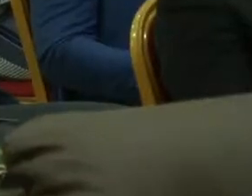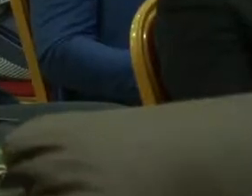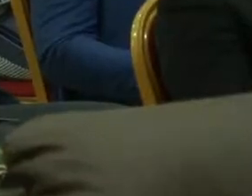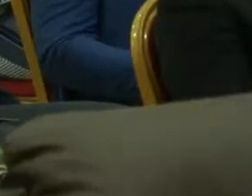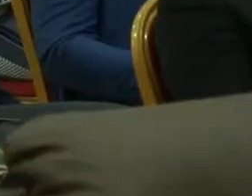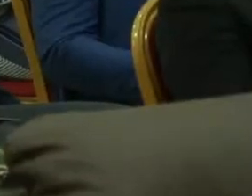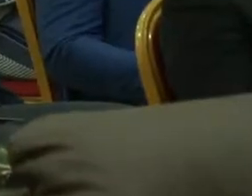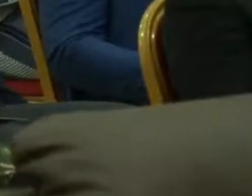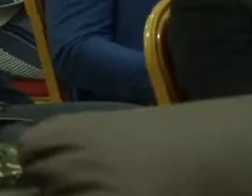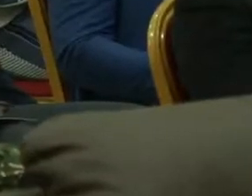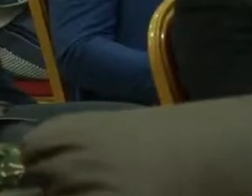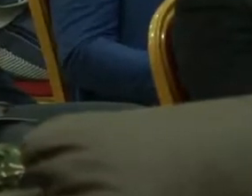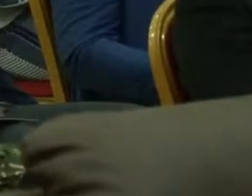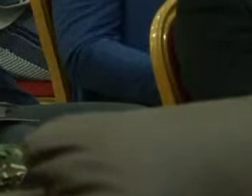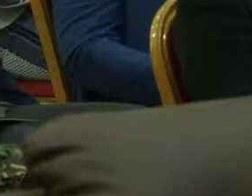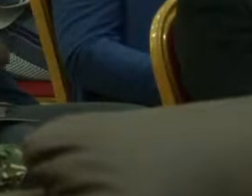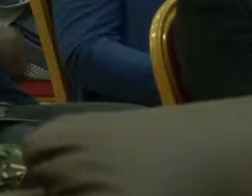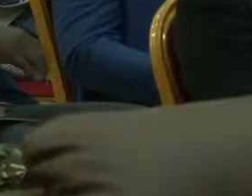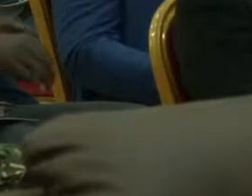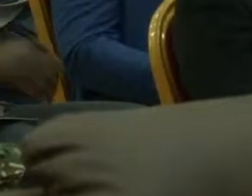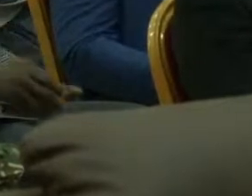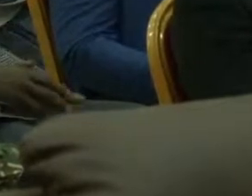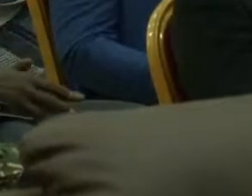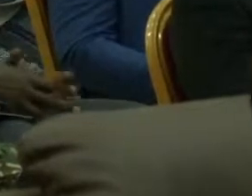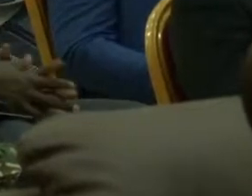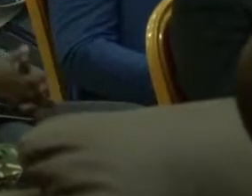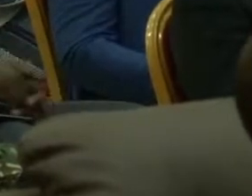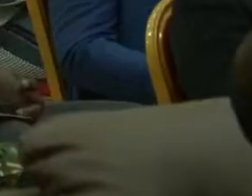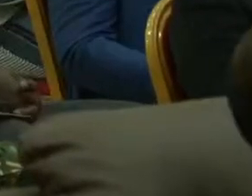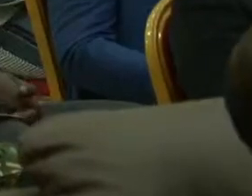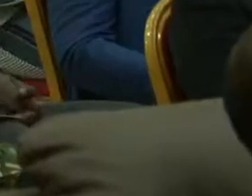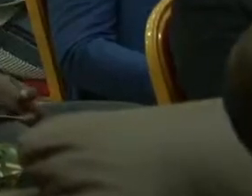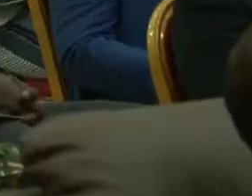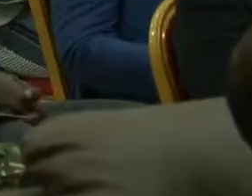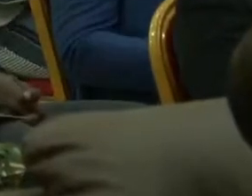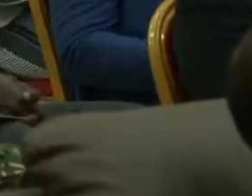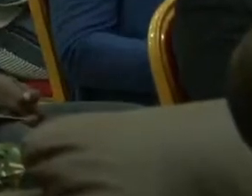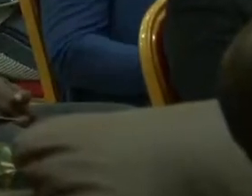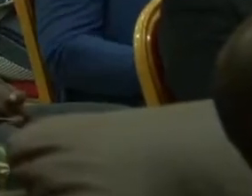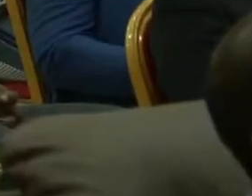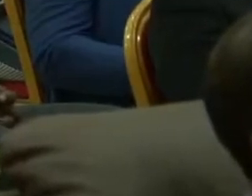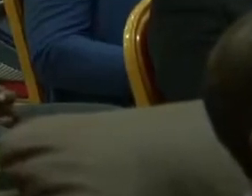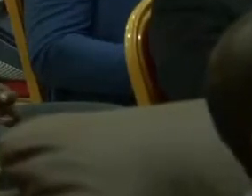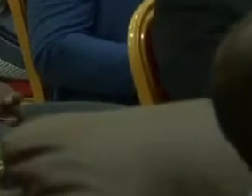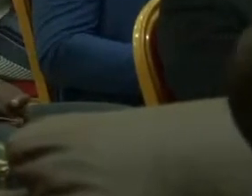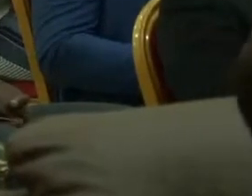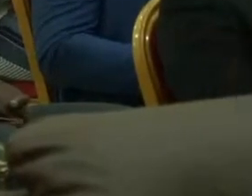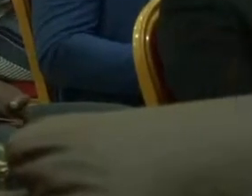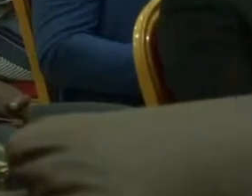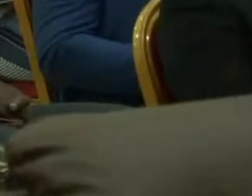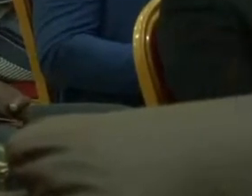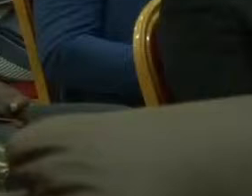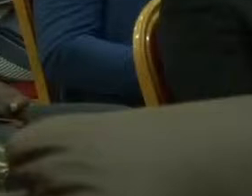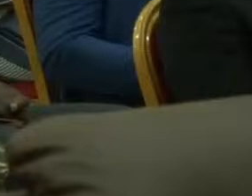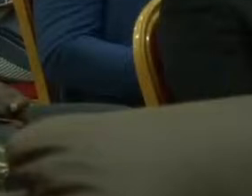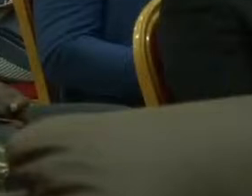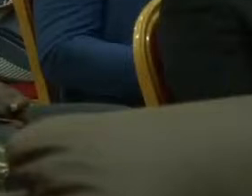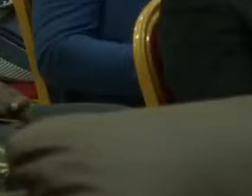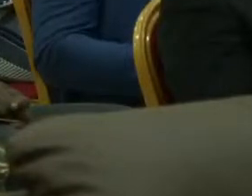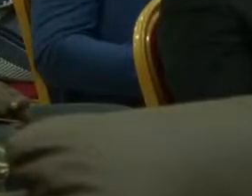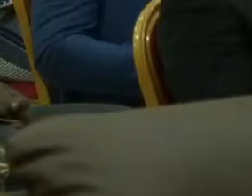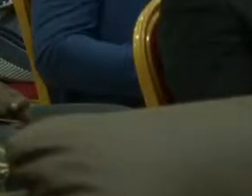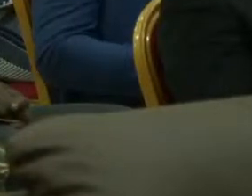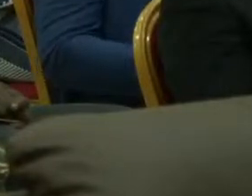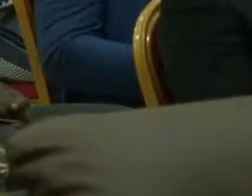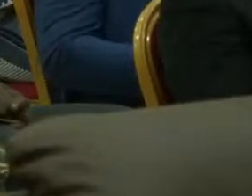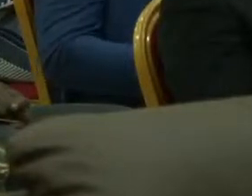on LinkedIn at CDD-Ghana. We are on Instagram and Facebook at CDD-Ghana. We are on Twitter, like they